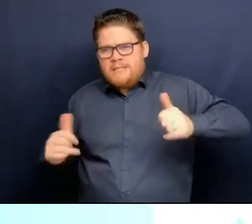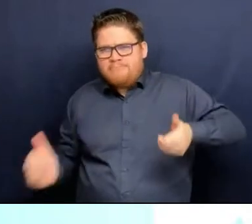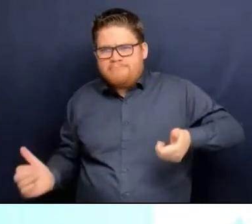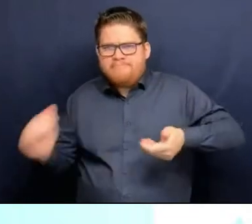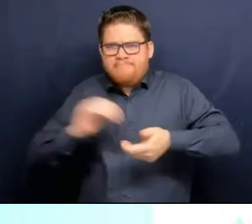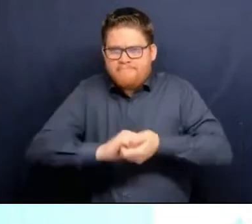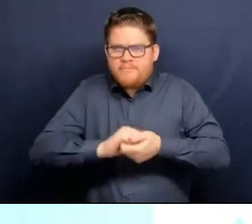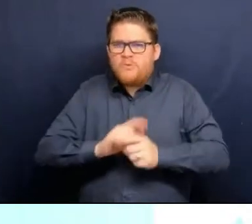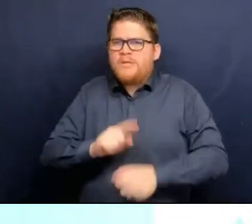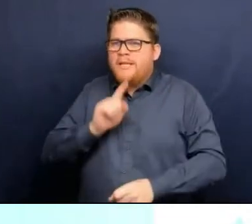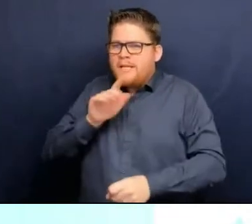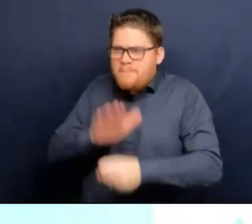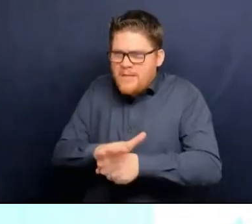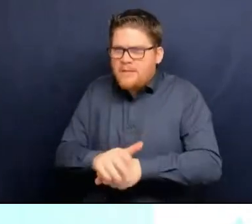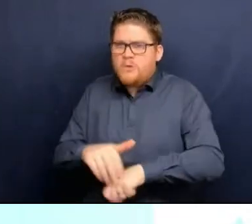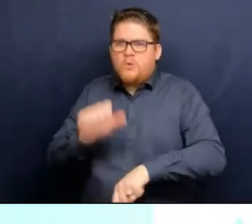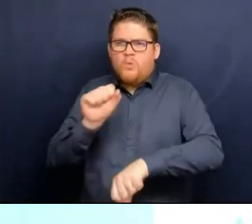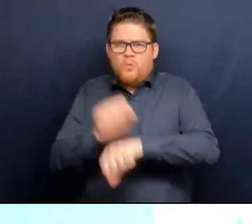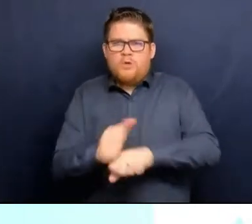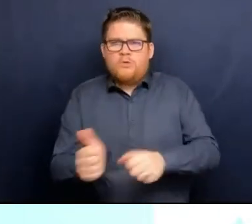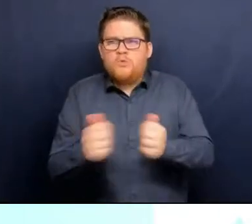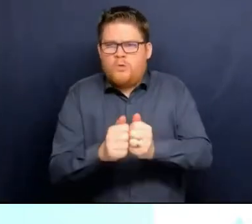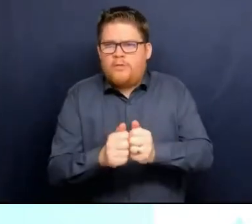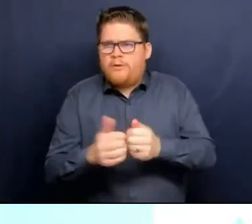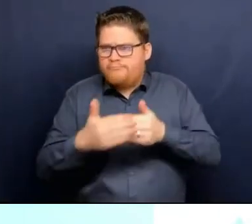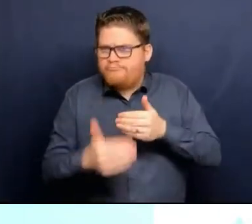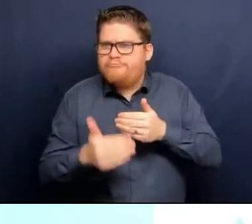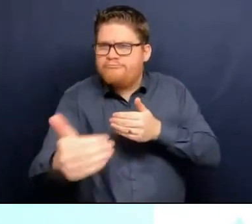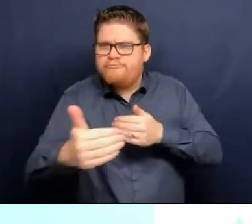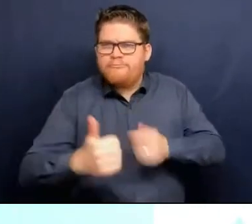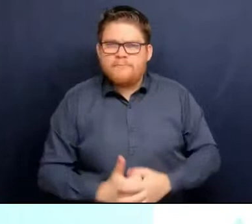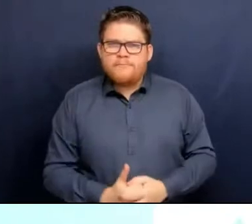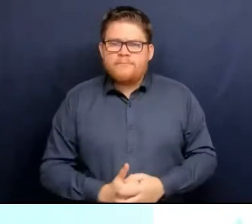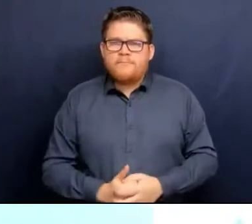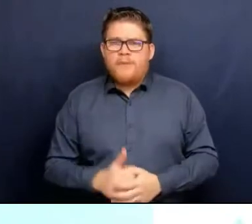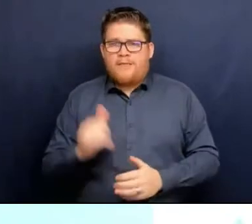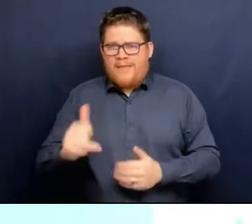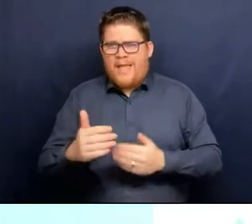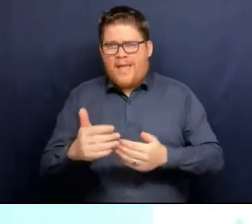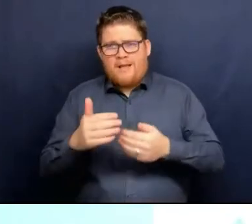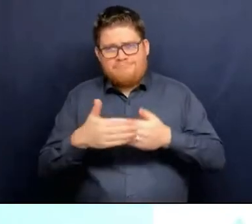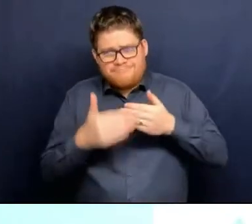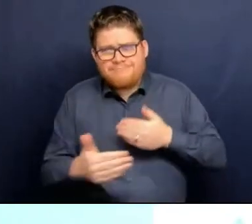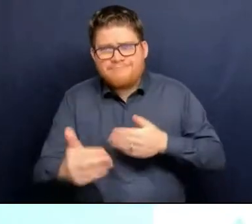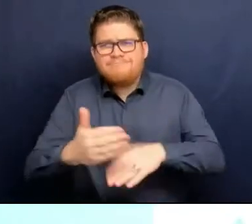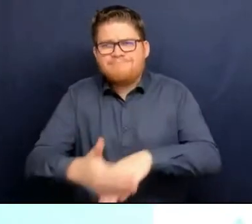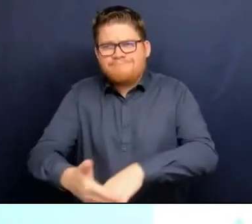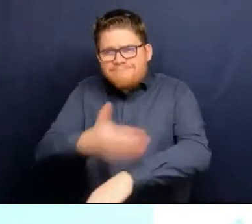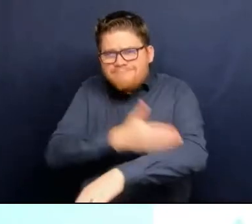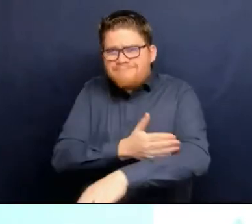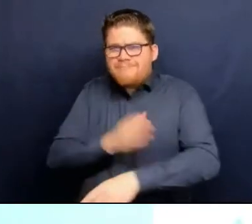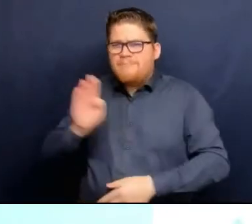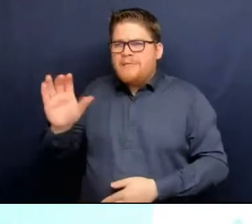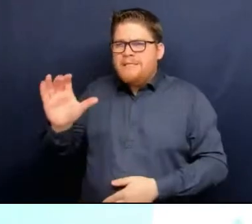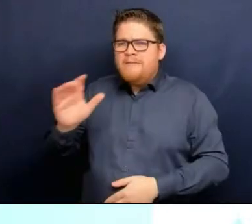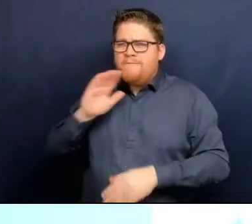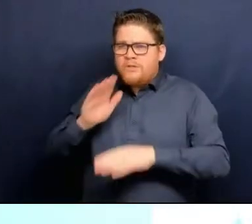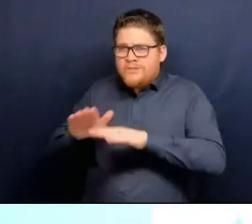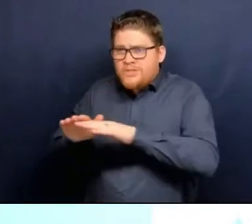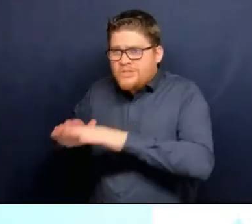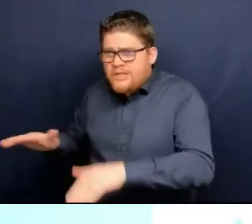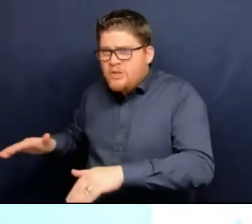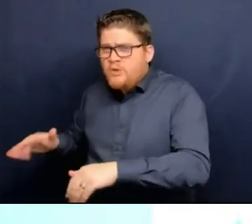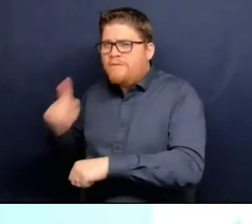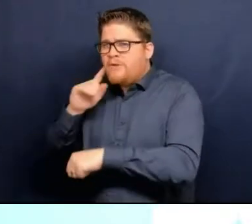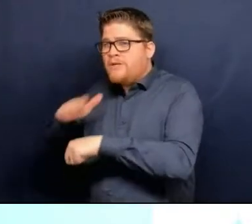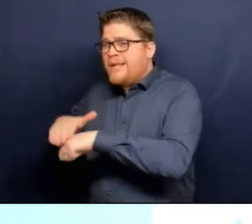can, our level best, to make British Columbia a better place for the children, Indigenous and non-Indigenous, who should be, by